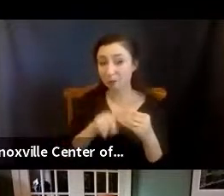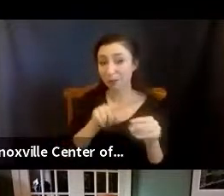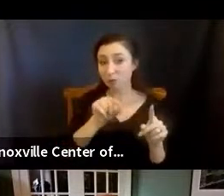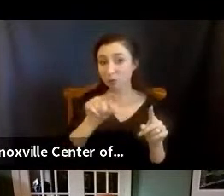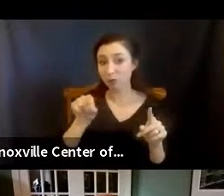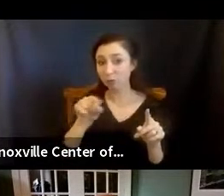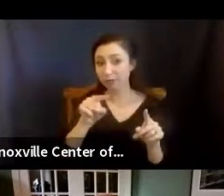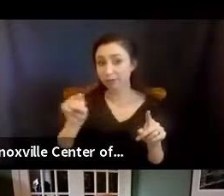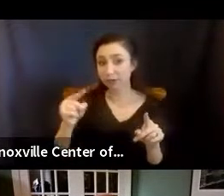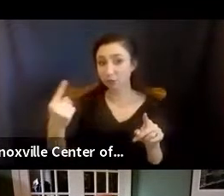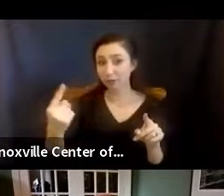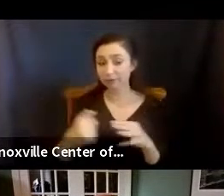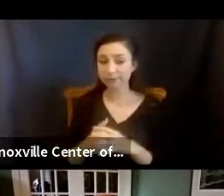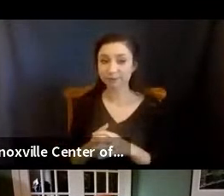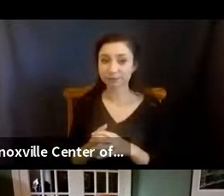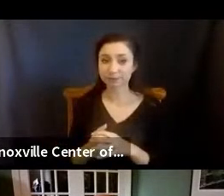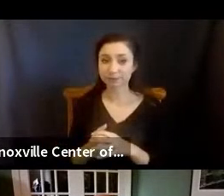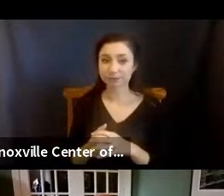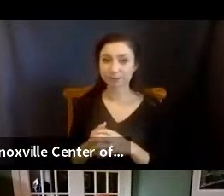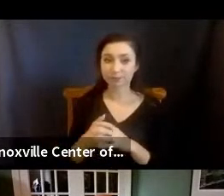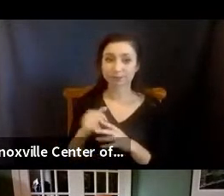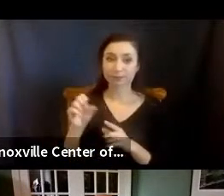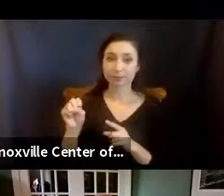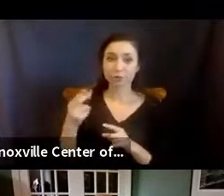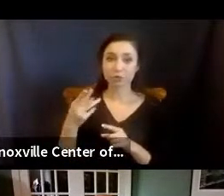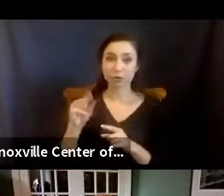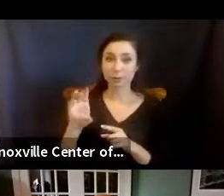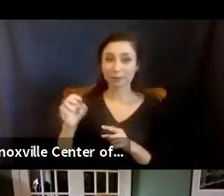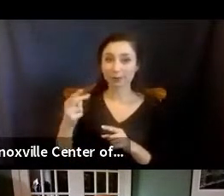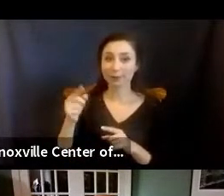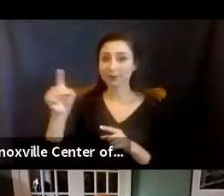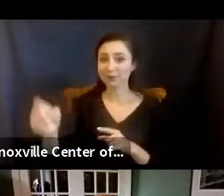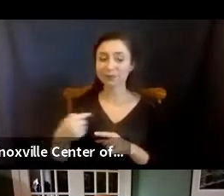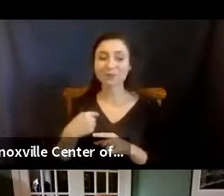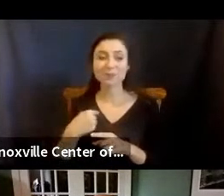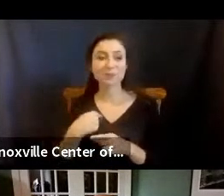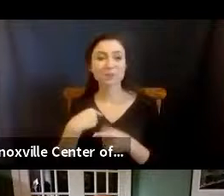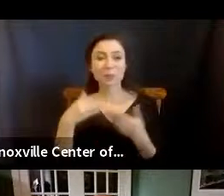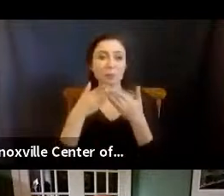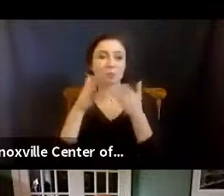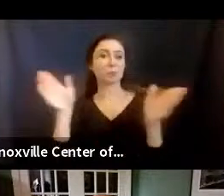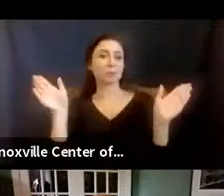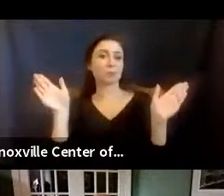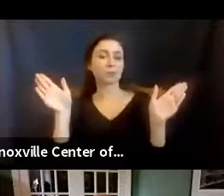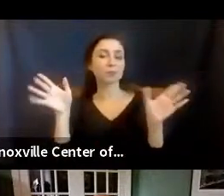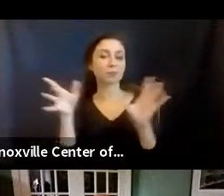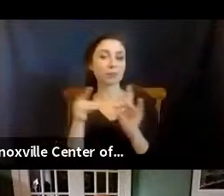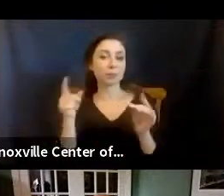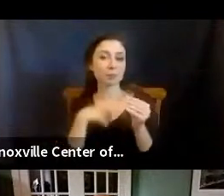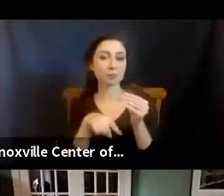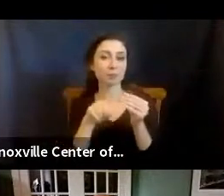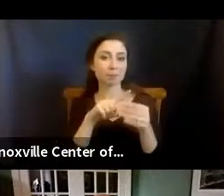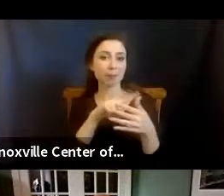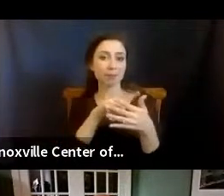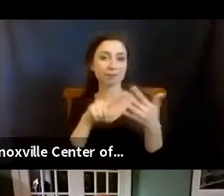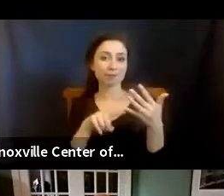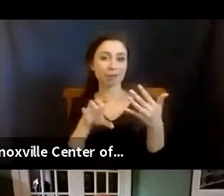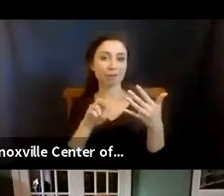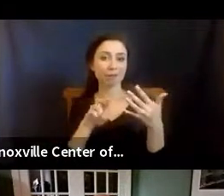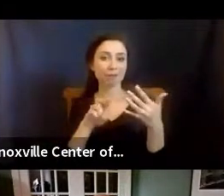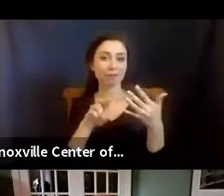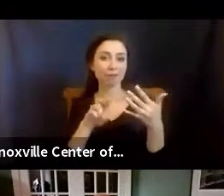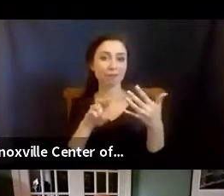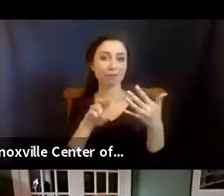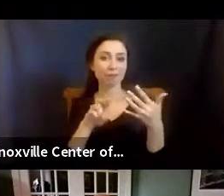2020-1? Just a broader comment about kind of the 5 core actions again. I think that one thing